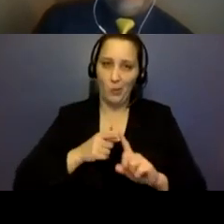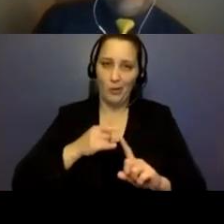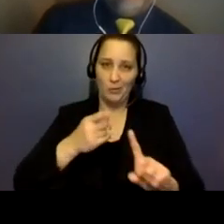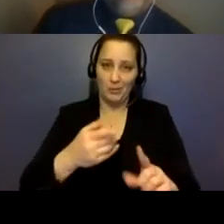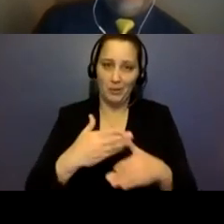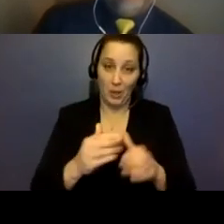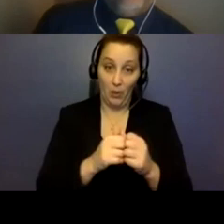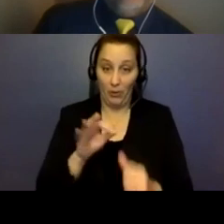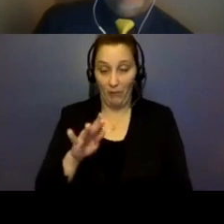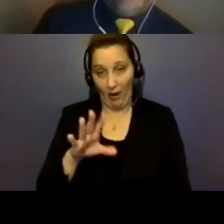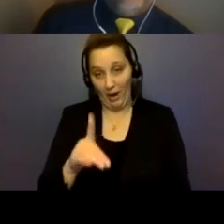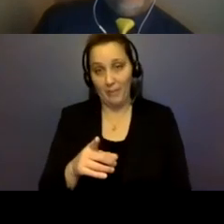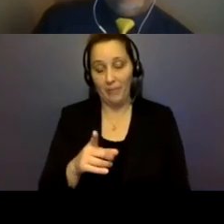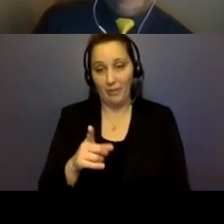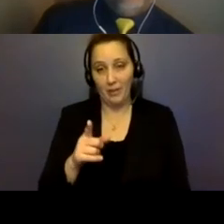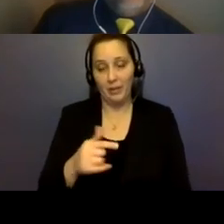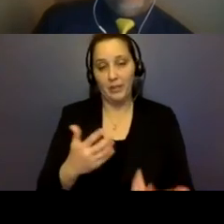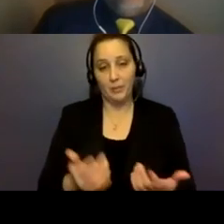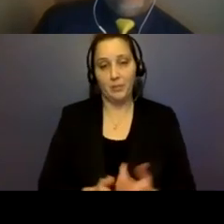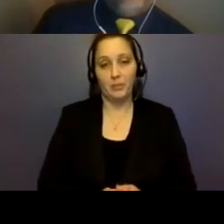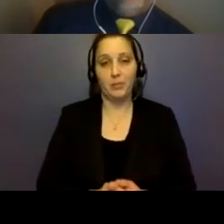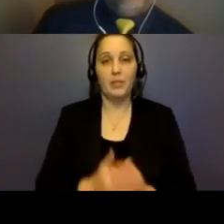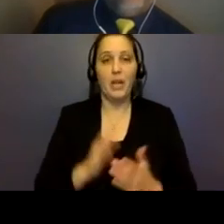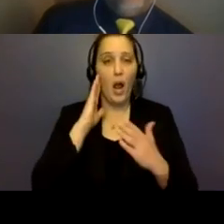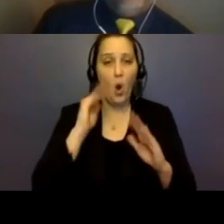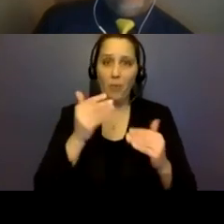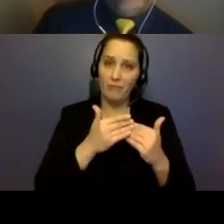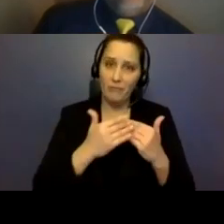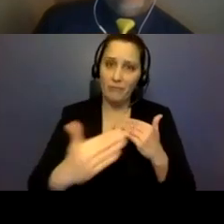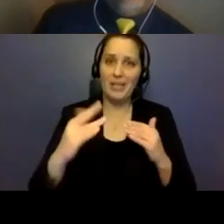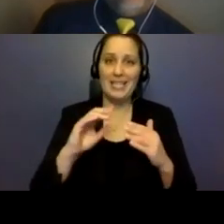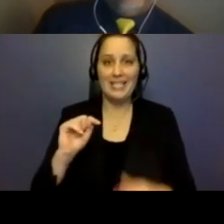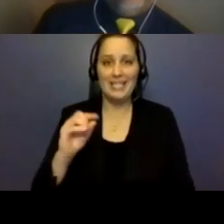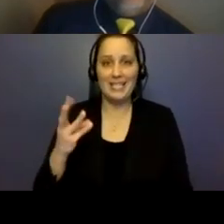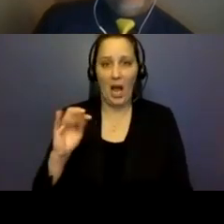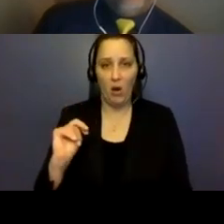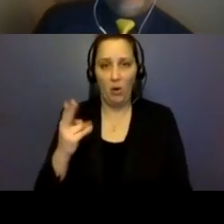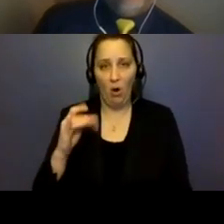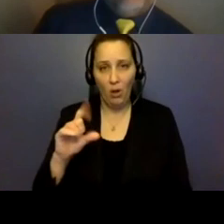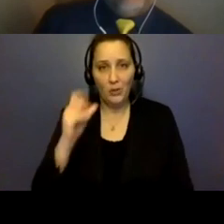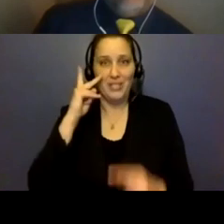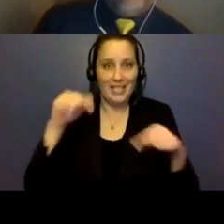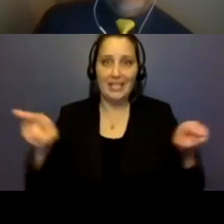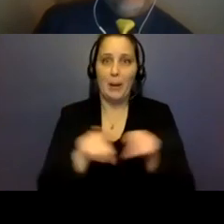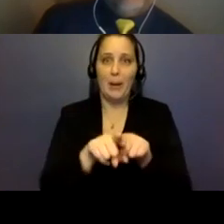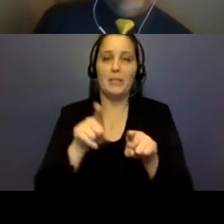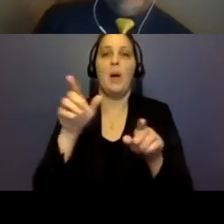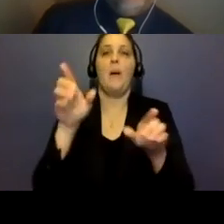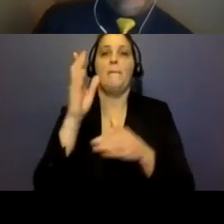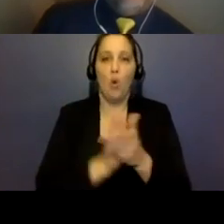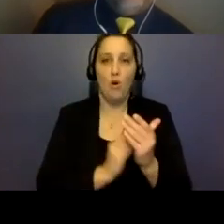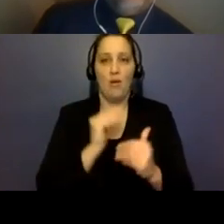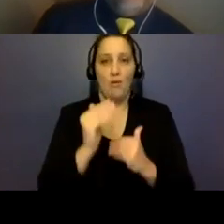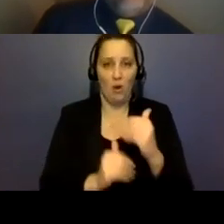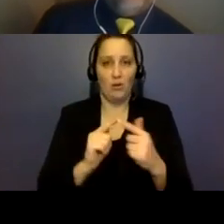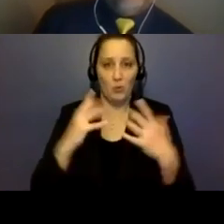you. And I hope from the town halls that you see this as a part of the healing process